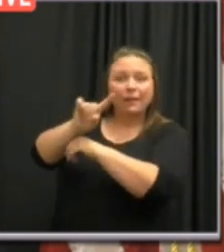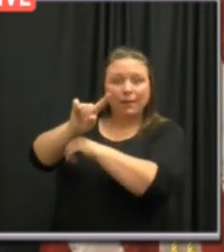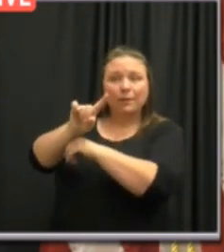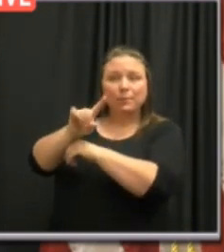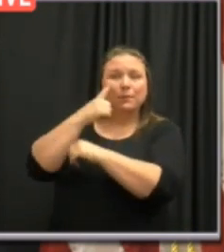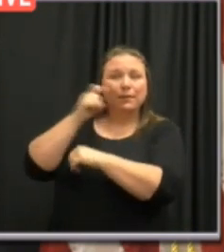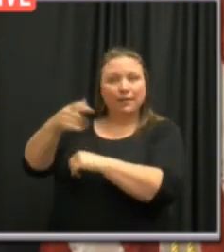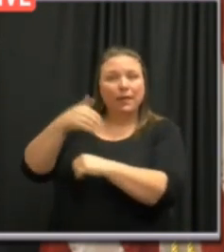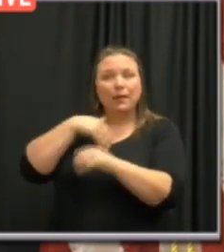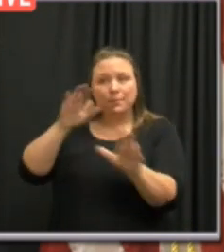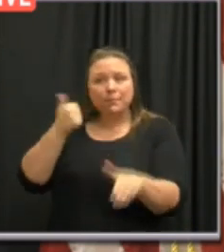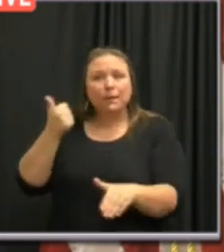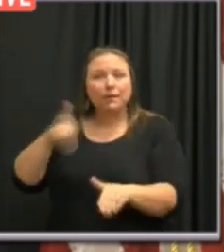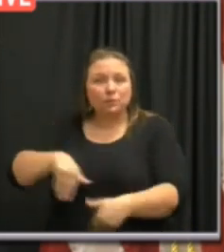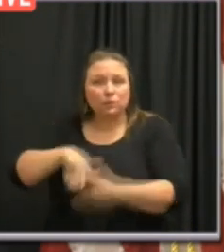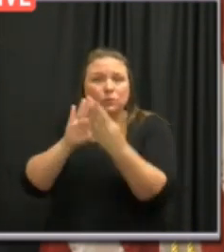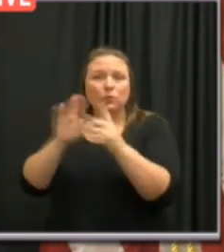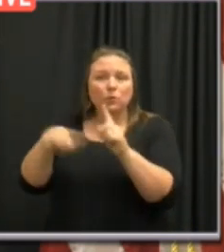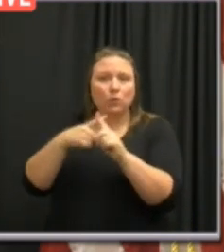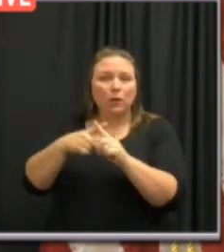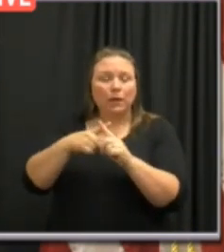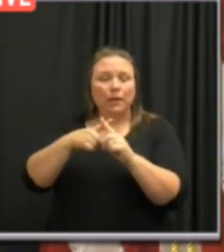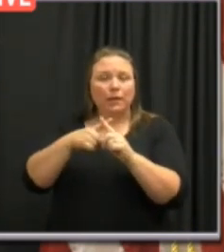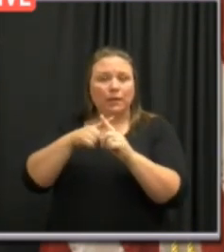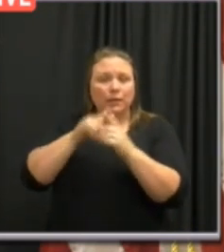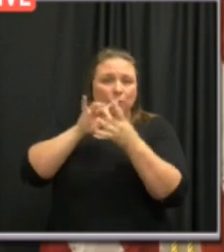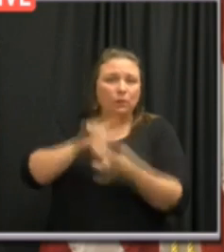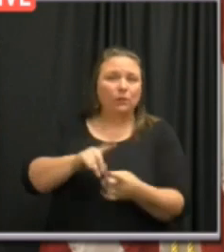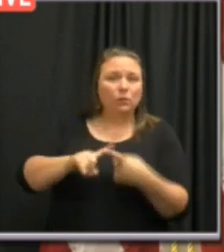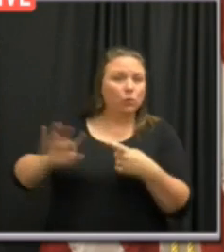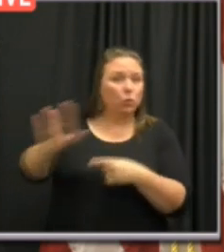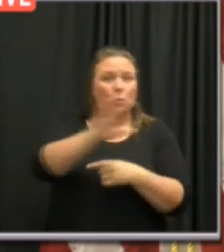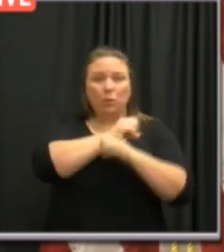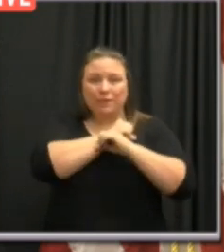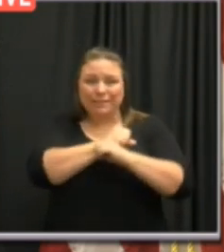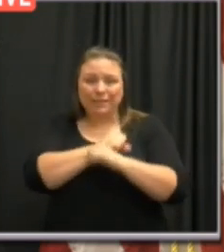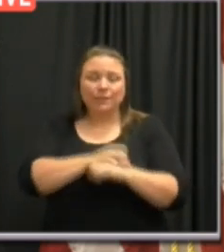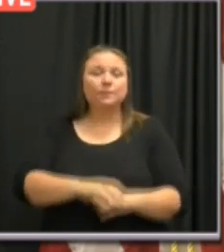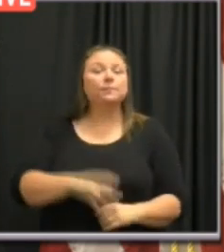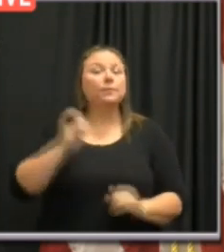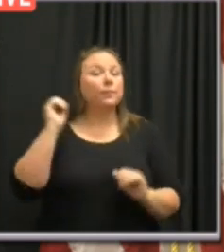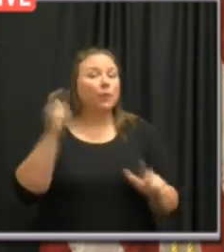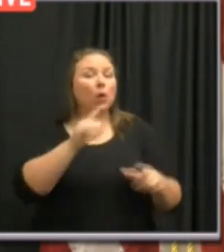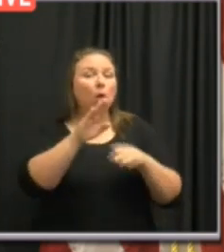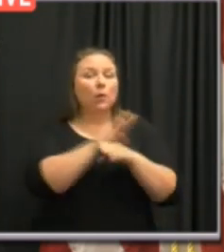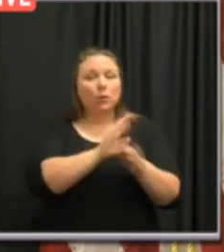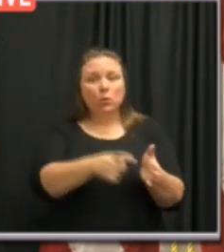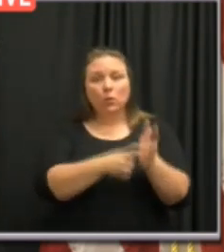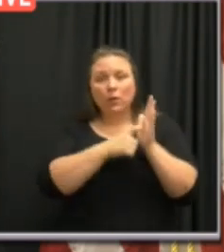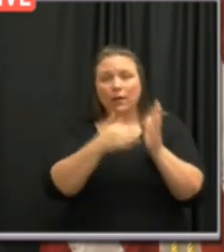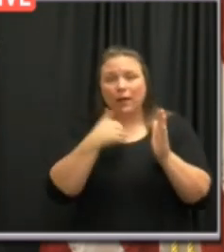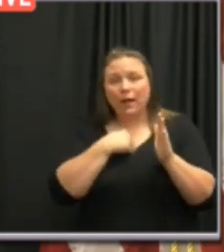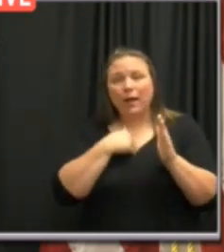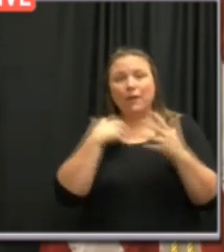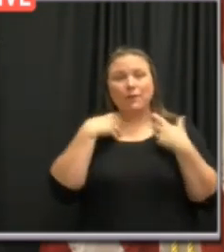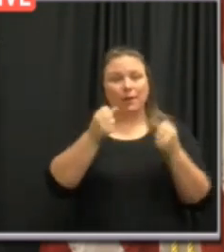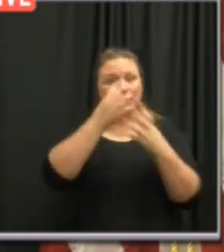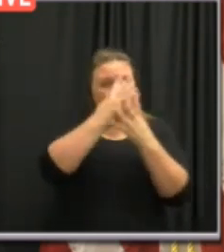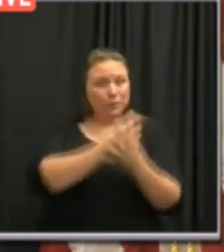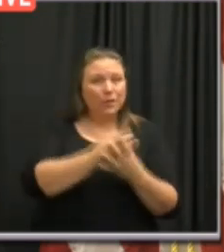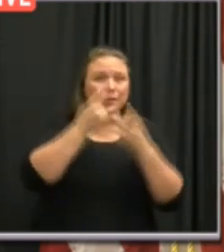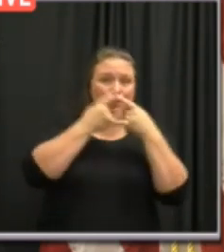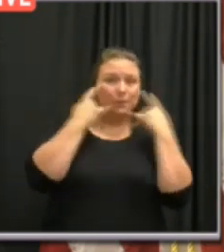best practices when it comes to your safety. All businesses are required to provide health screenings and masks